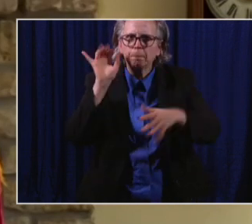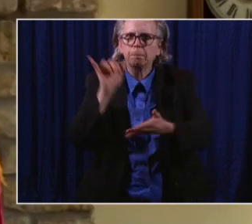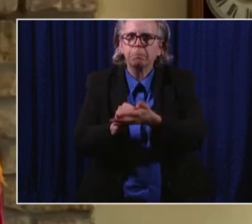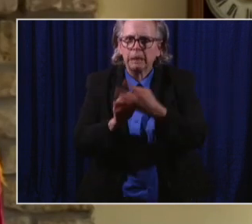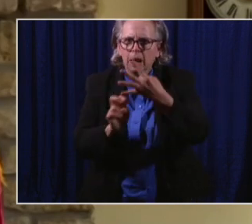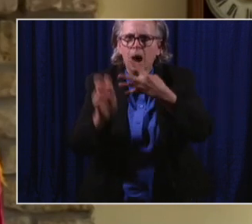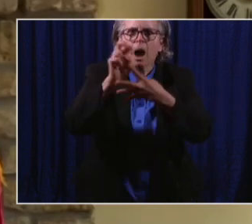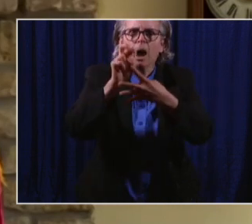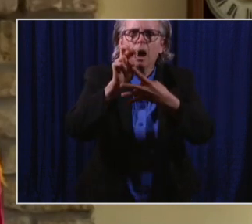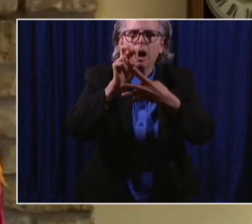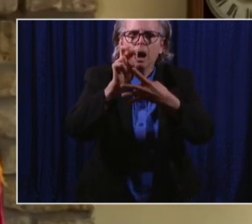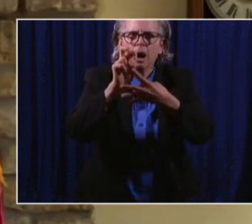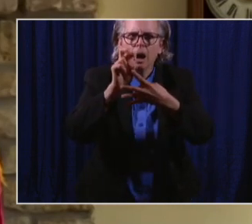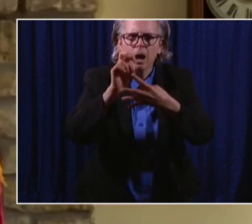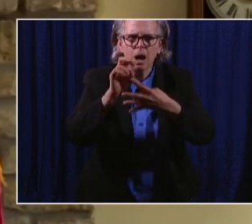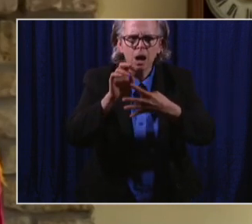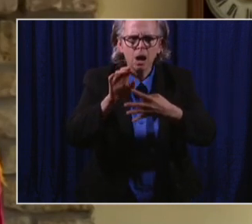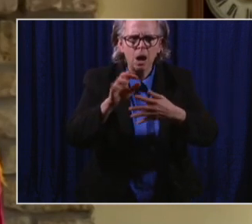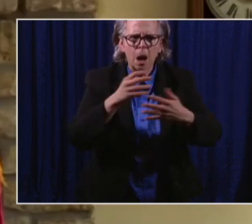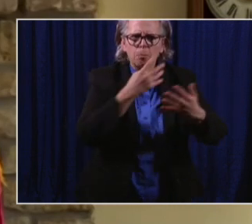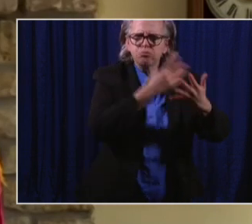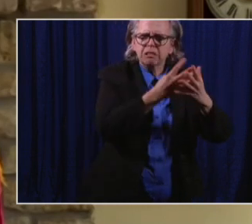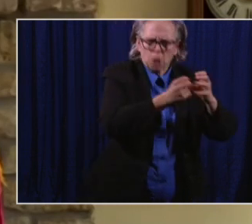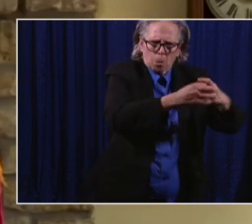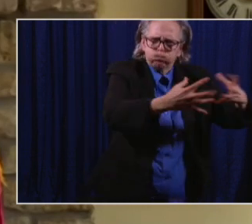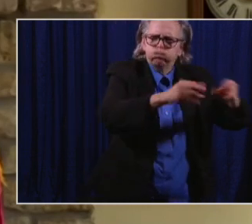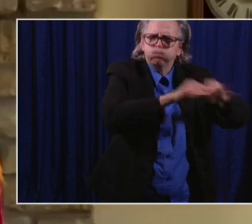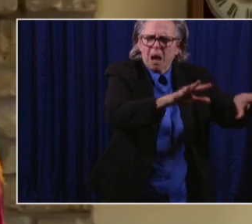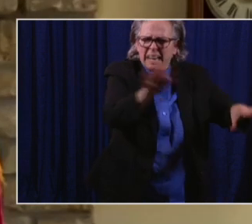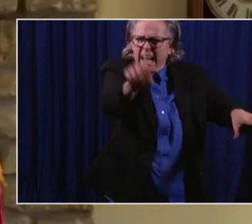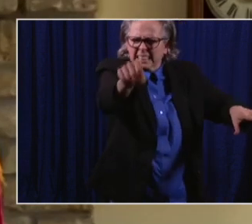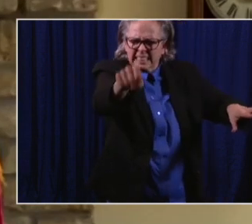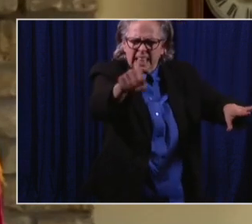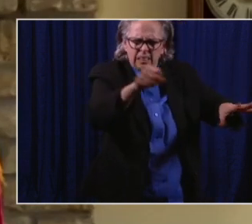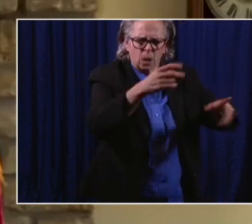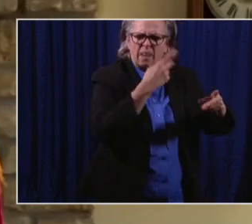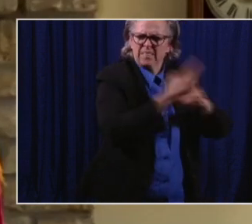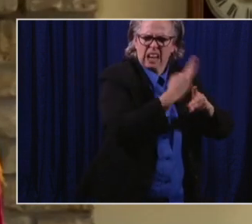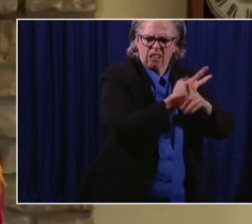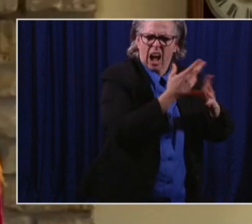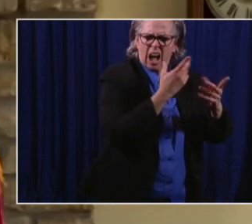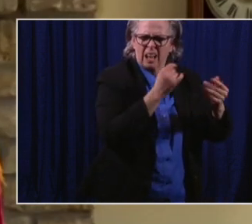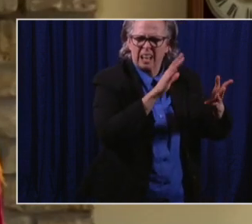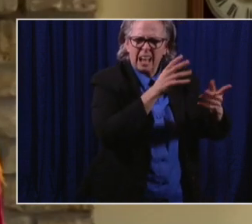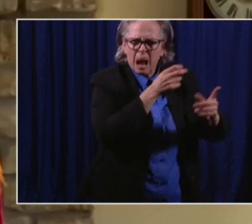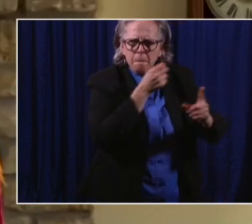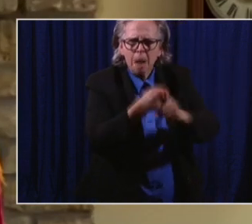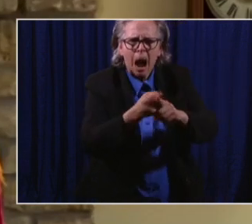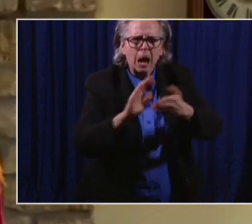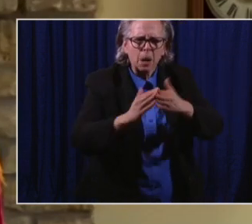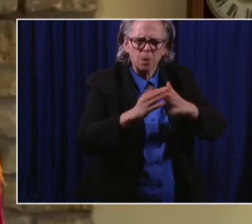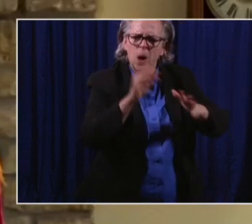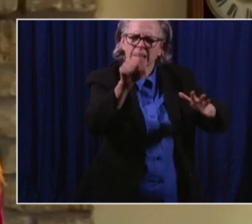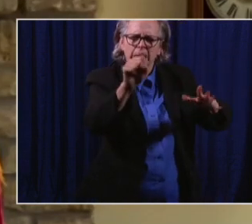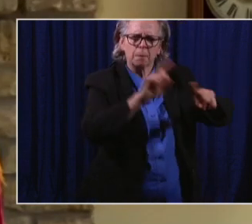one, what it impacts and what it does not. In answer to your question,